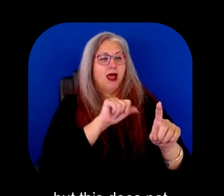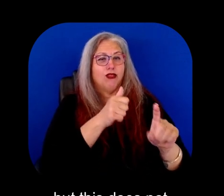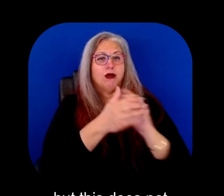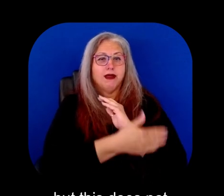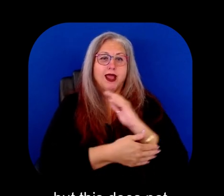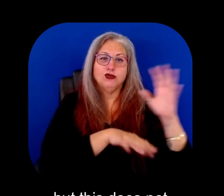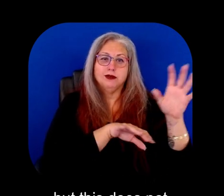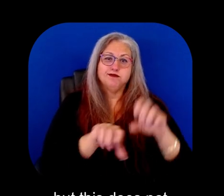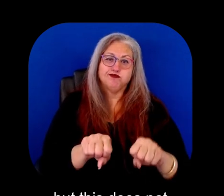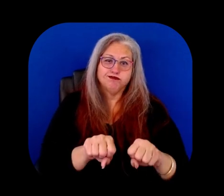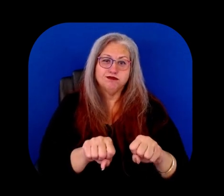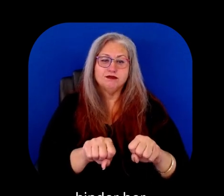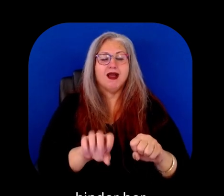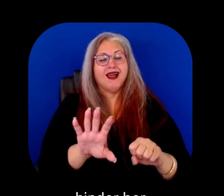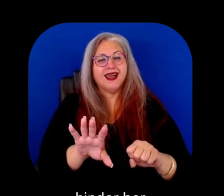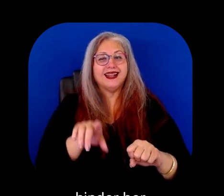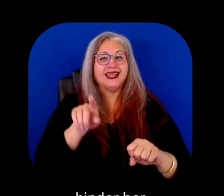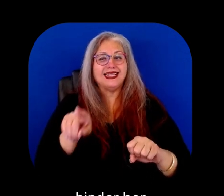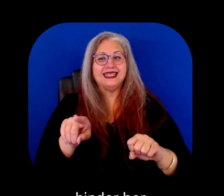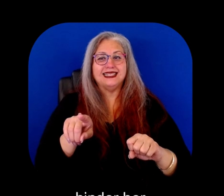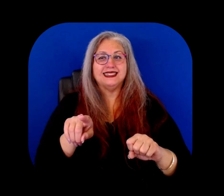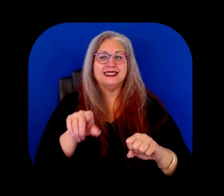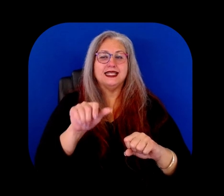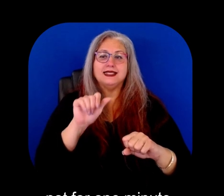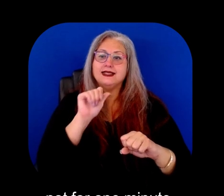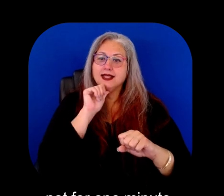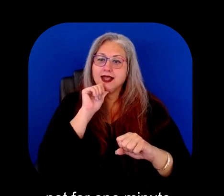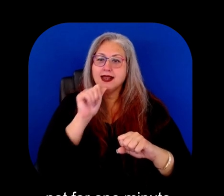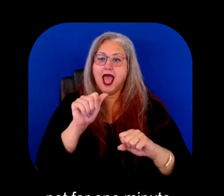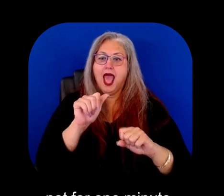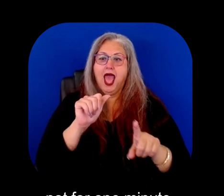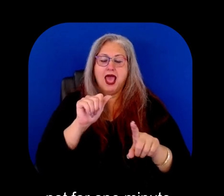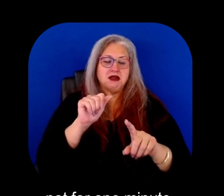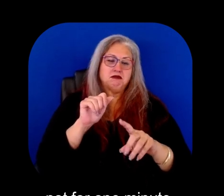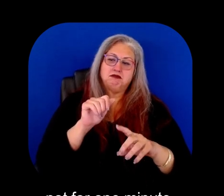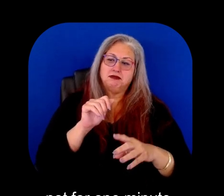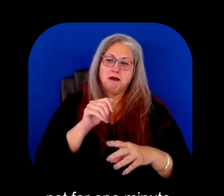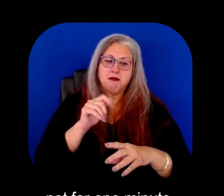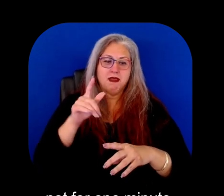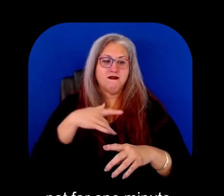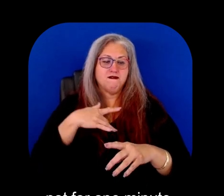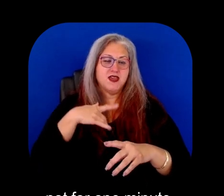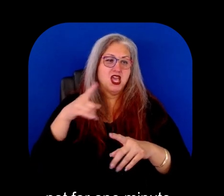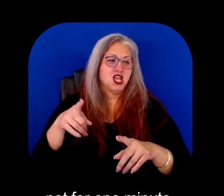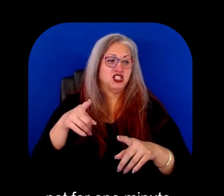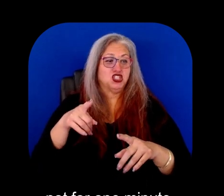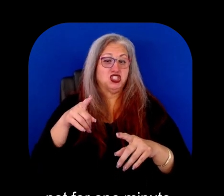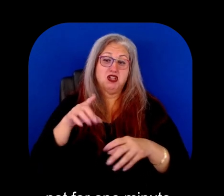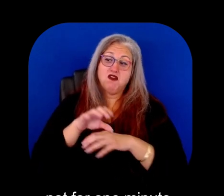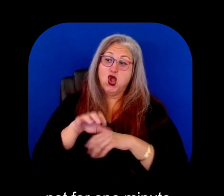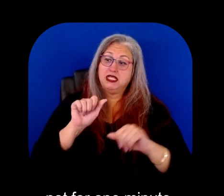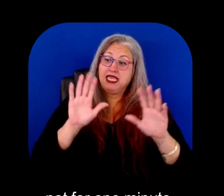So, but this does not hinder her, not for one minute, from realizing